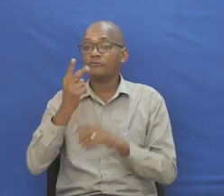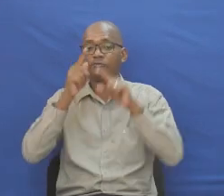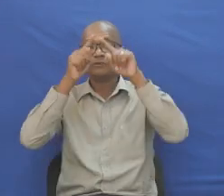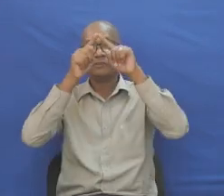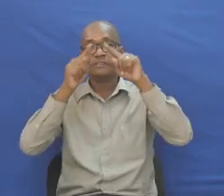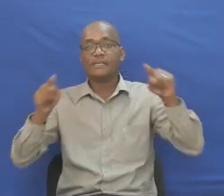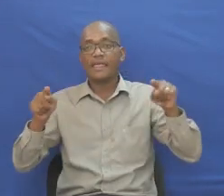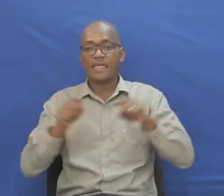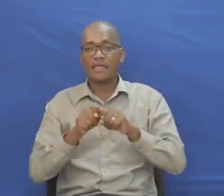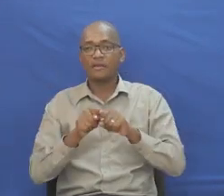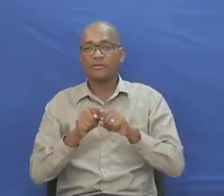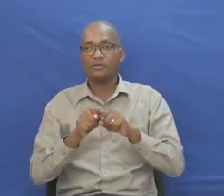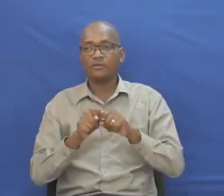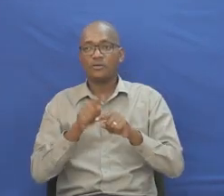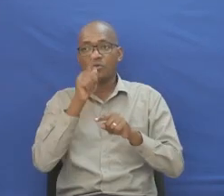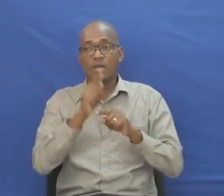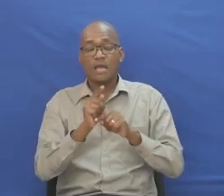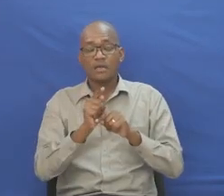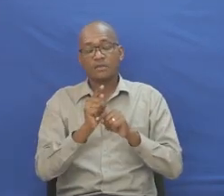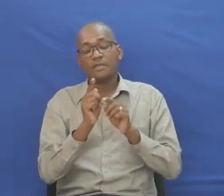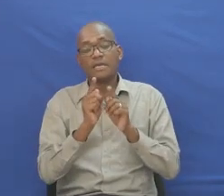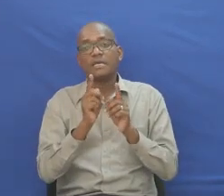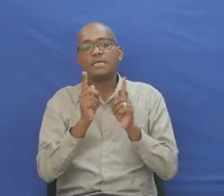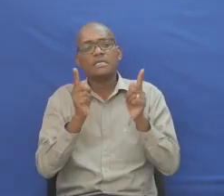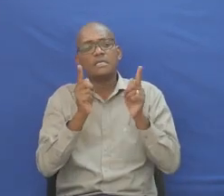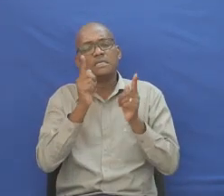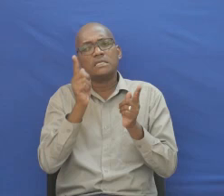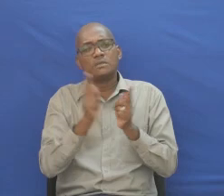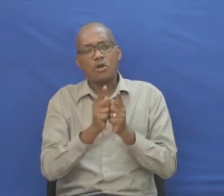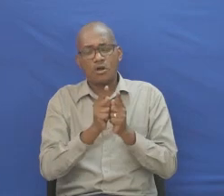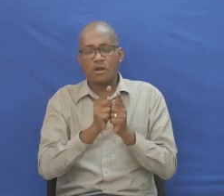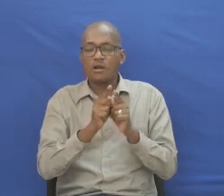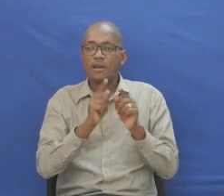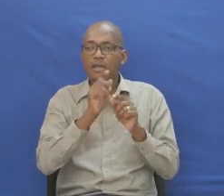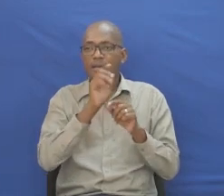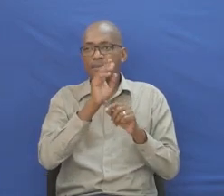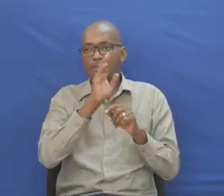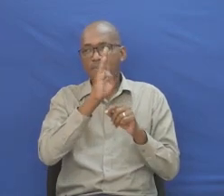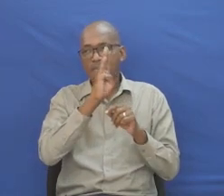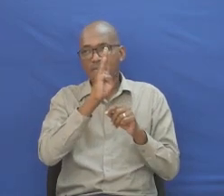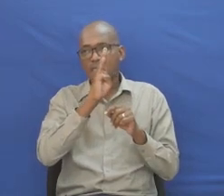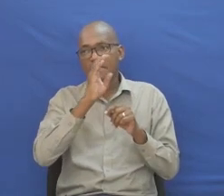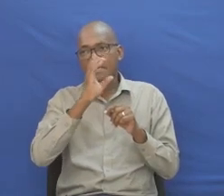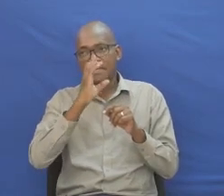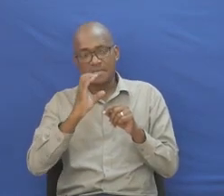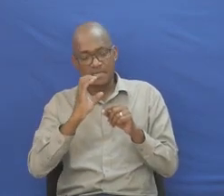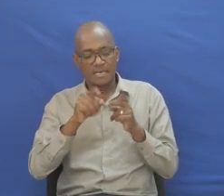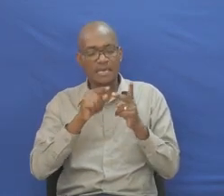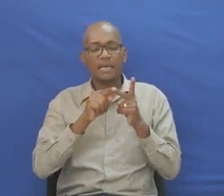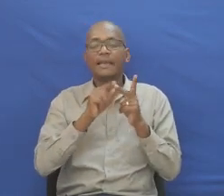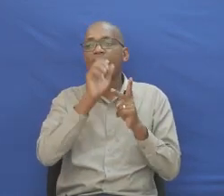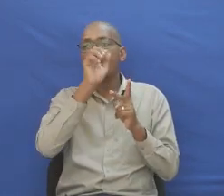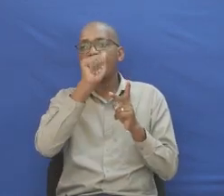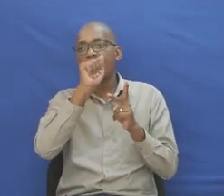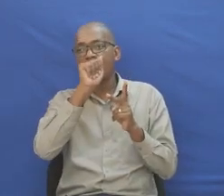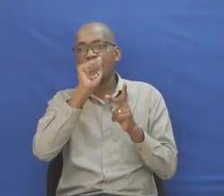have the small triangle BEC, and the other one, it is triangle ABE. If we find